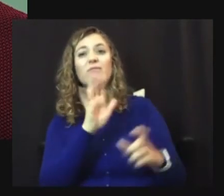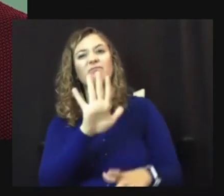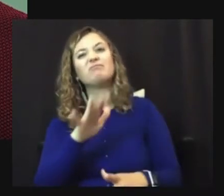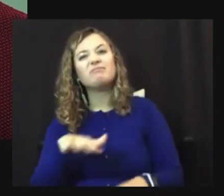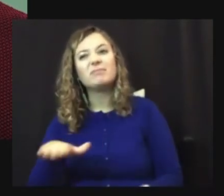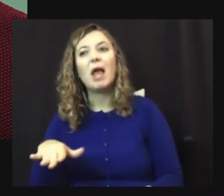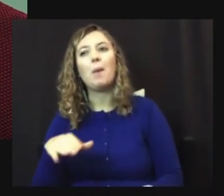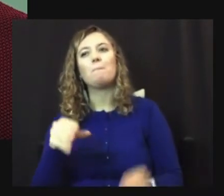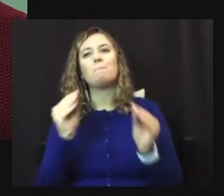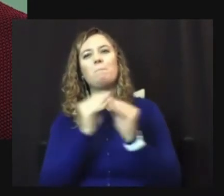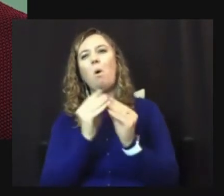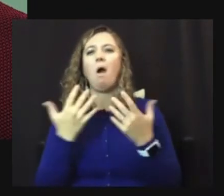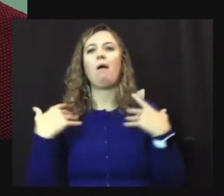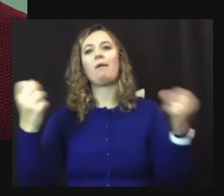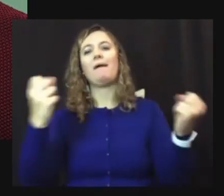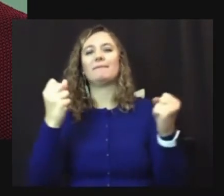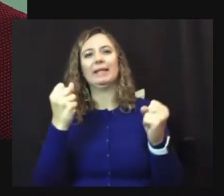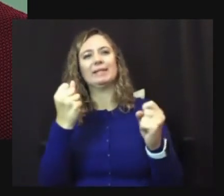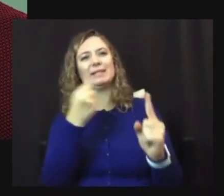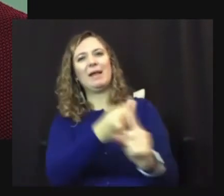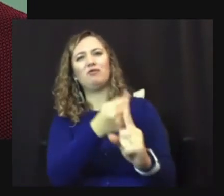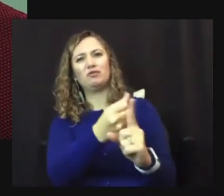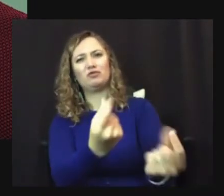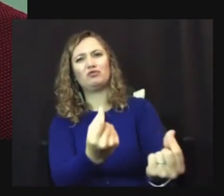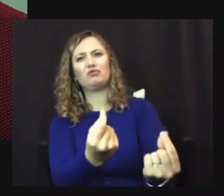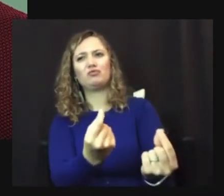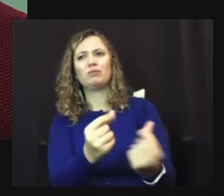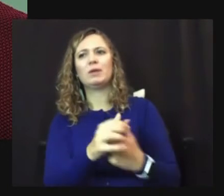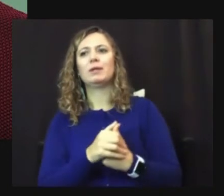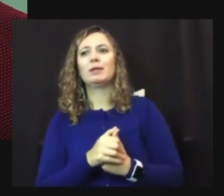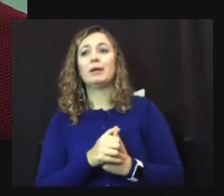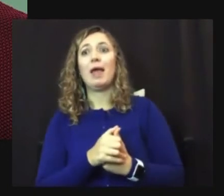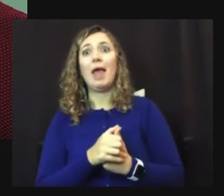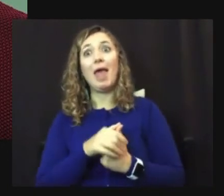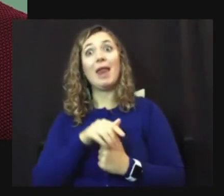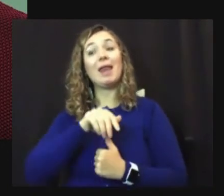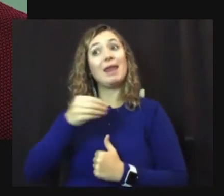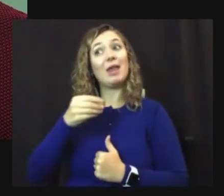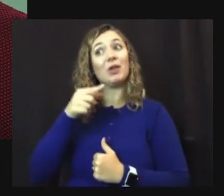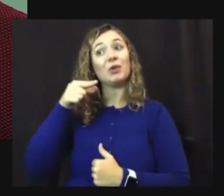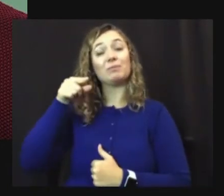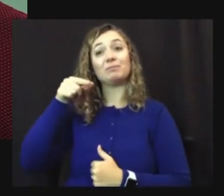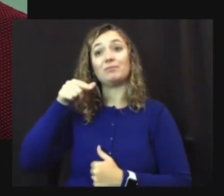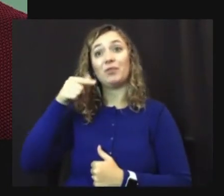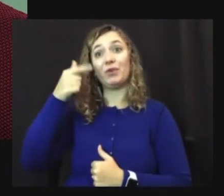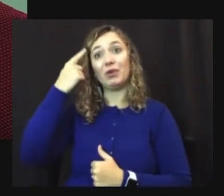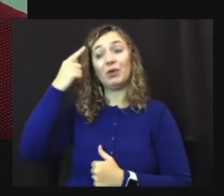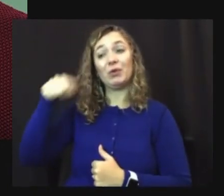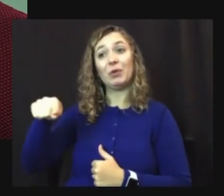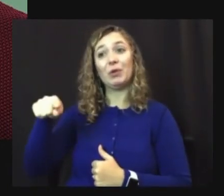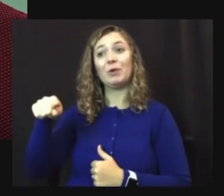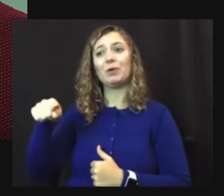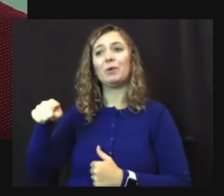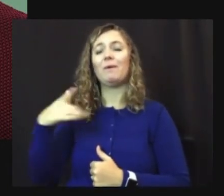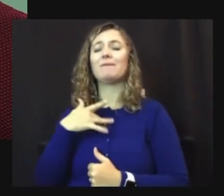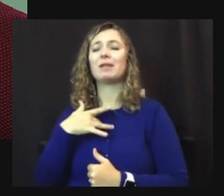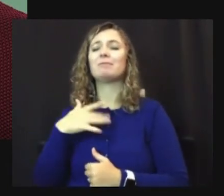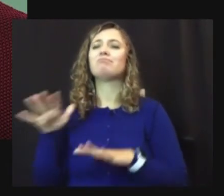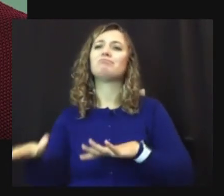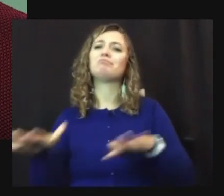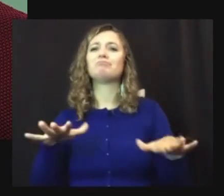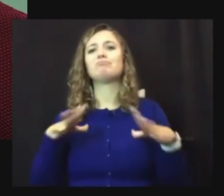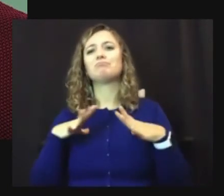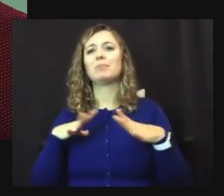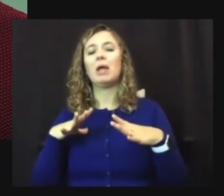things himself. It will also give you the much needed reprieve and allow you to enjoy more leisure time with your